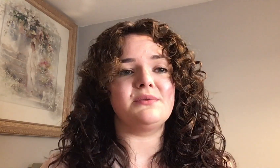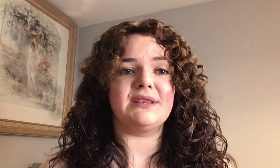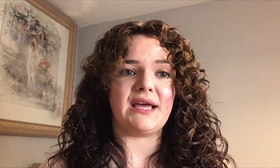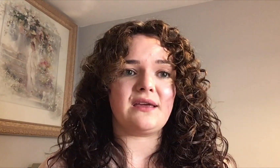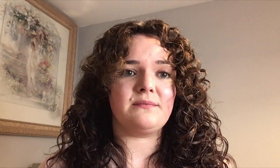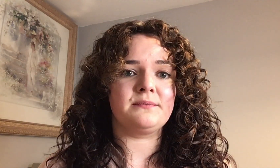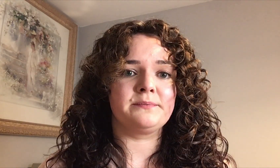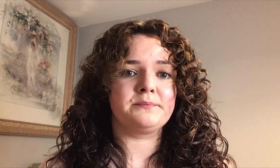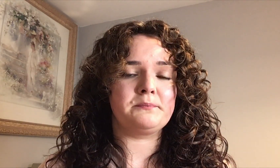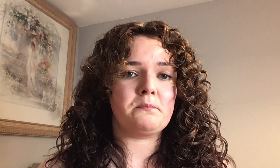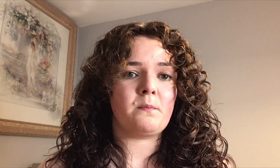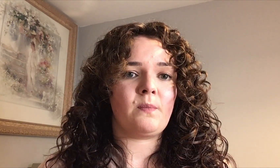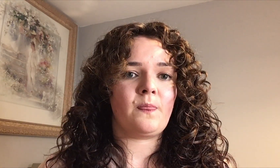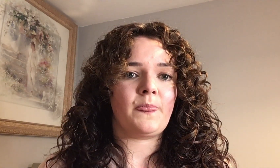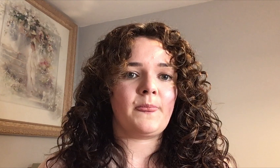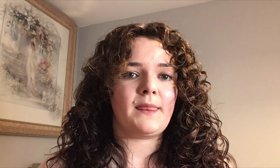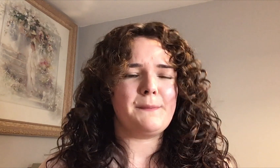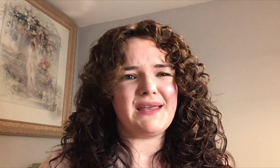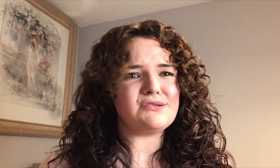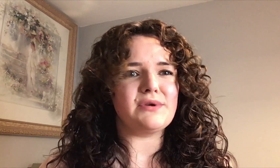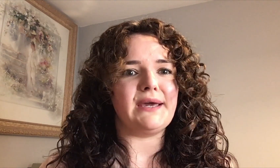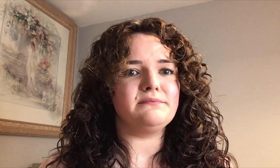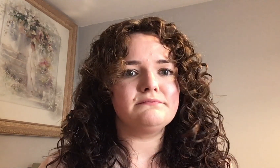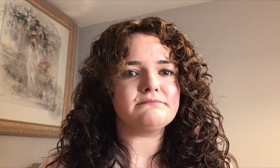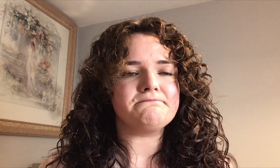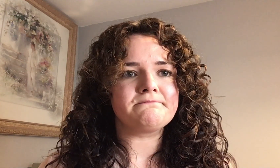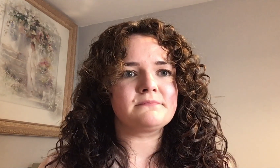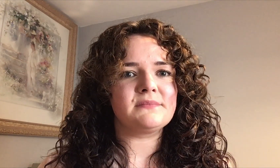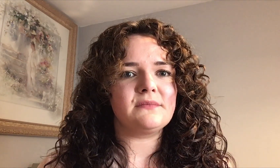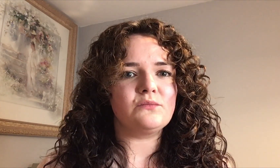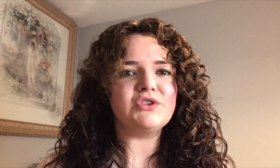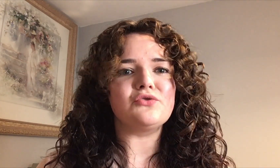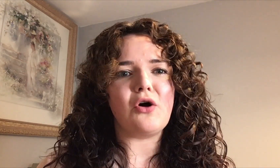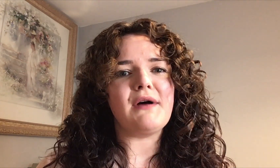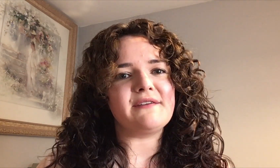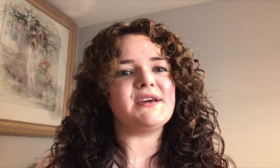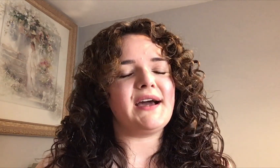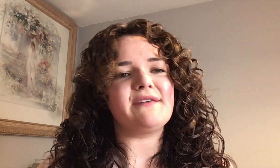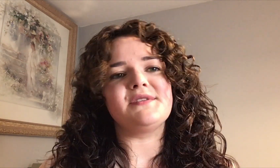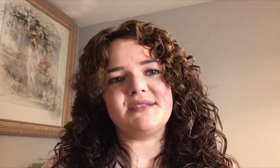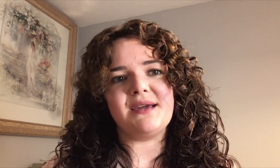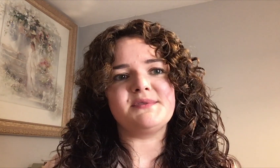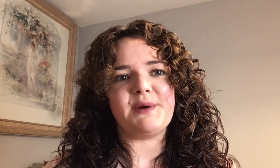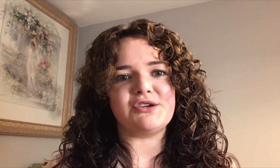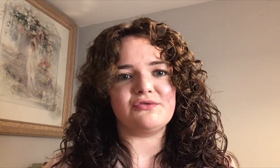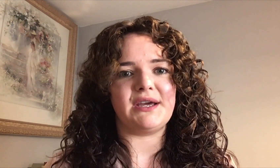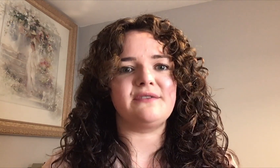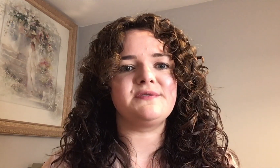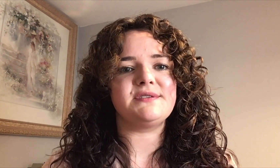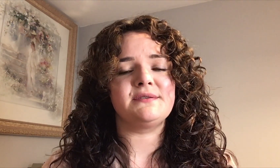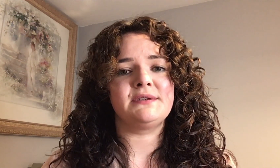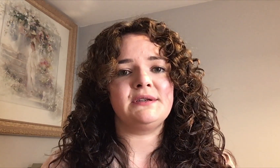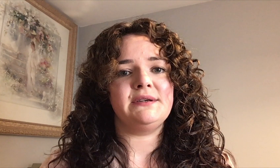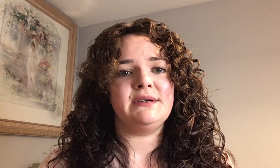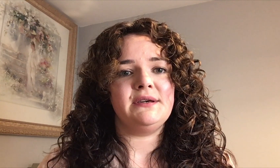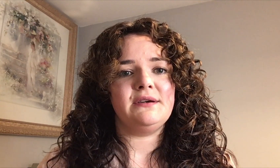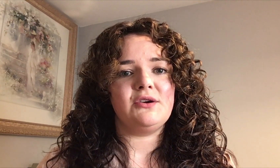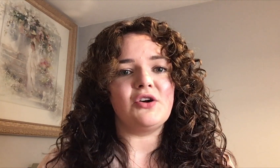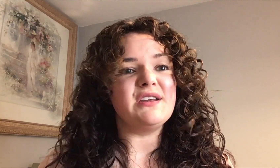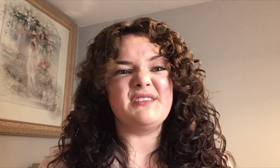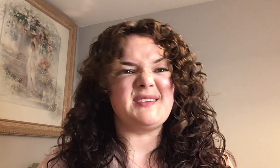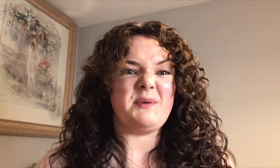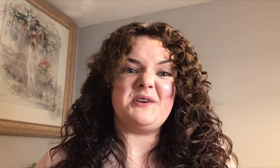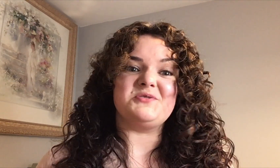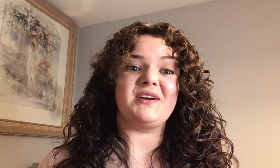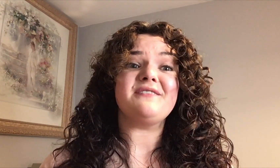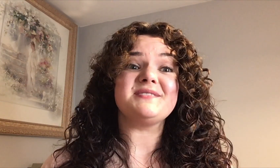focus than we would like. But that's okay. We don't all have to have the same spiritual gifts,